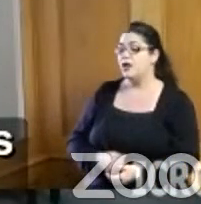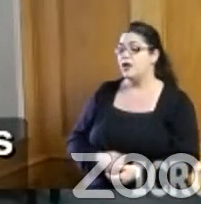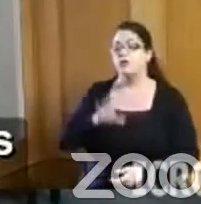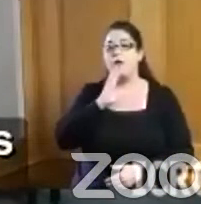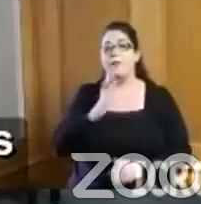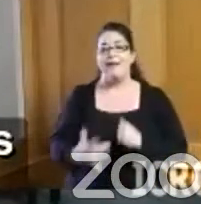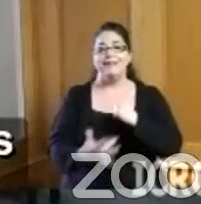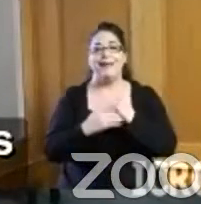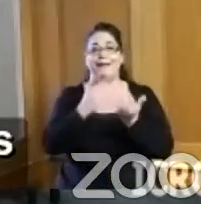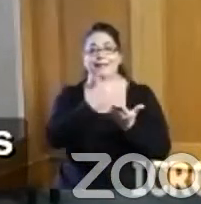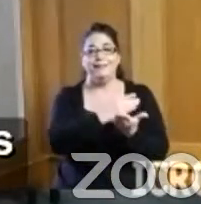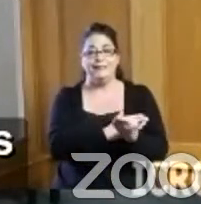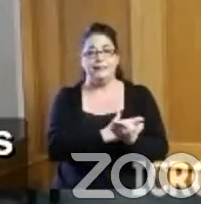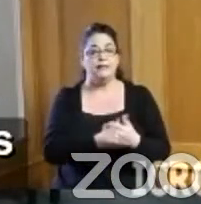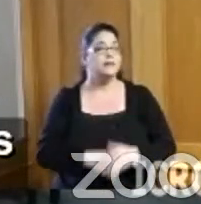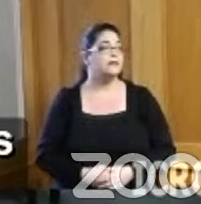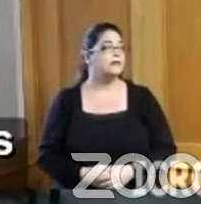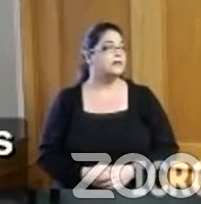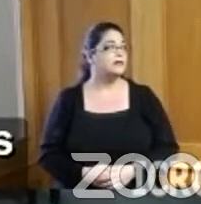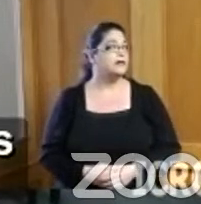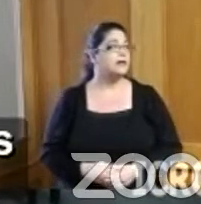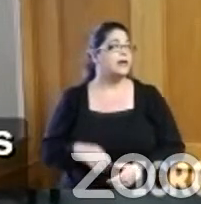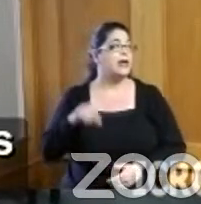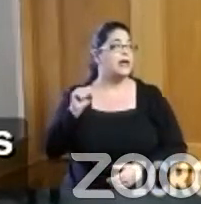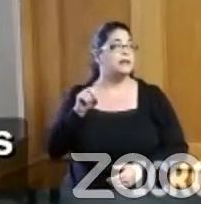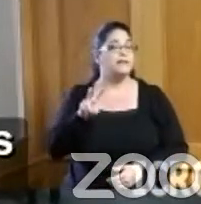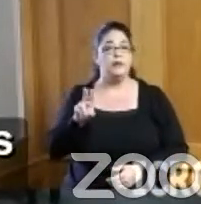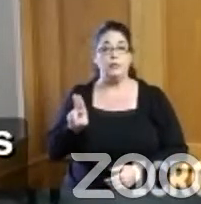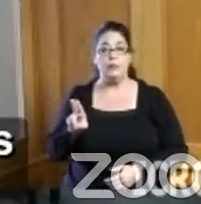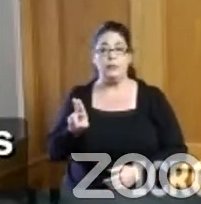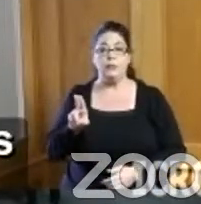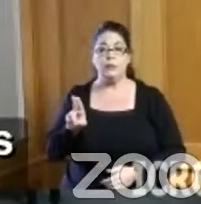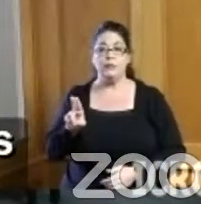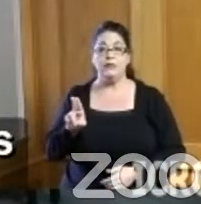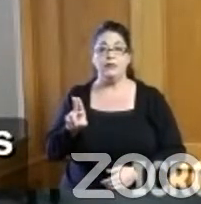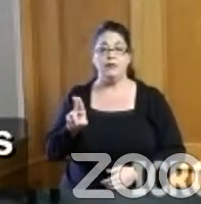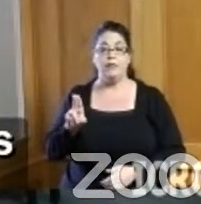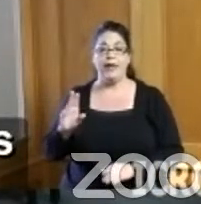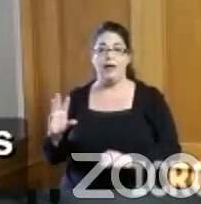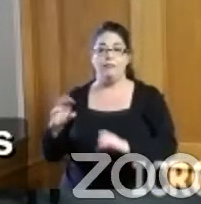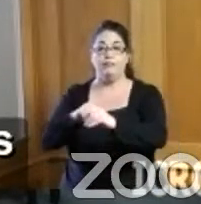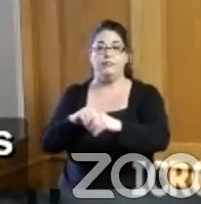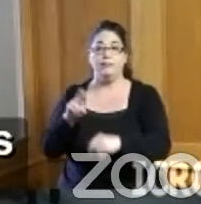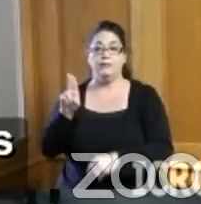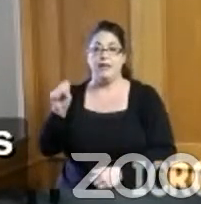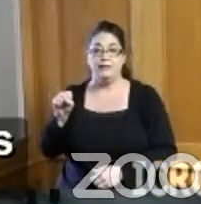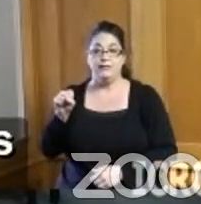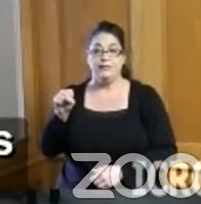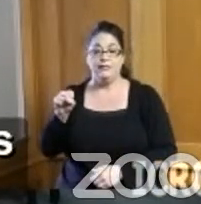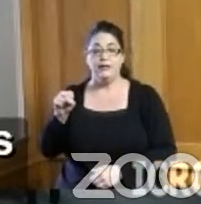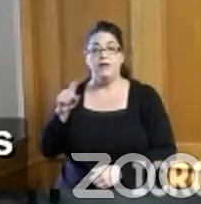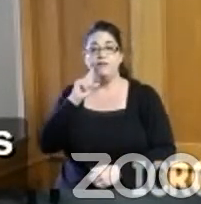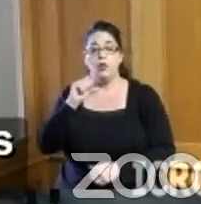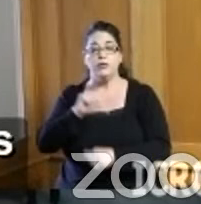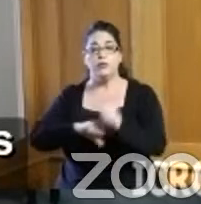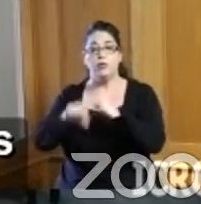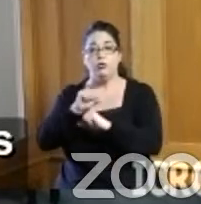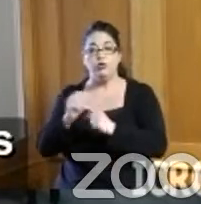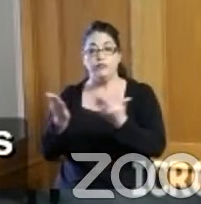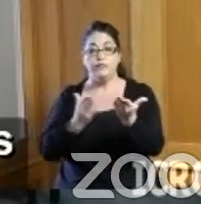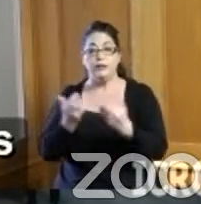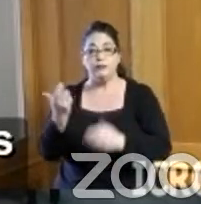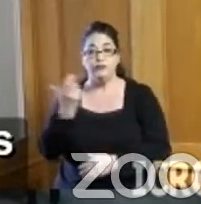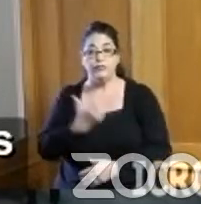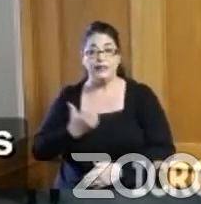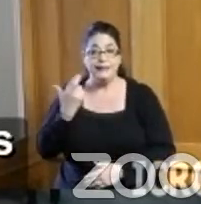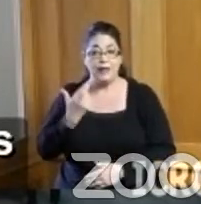just the whole application of SBU, we can put that on the bus, even though they're going for social service reasons or a